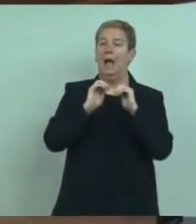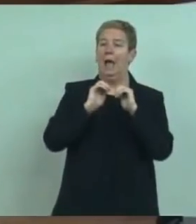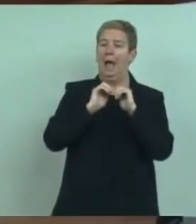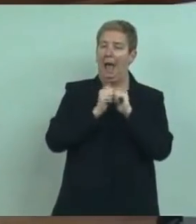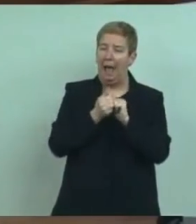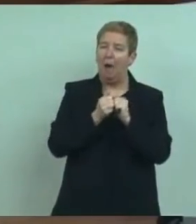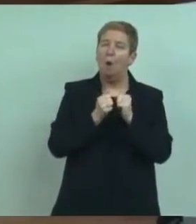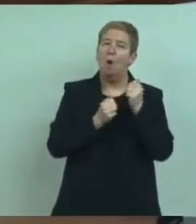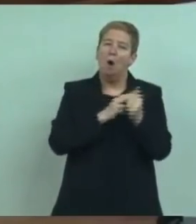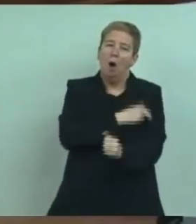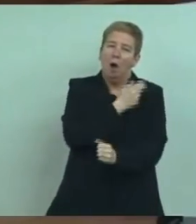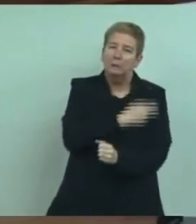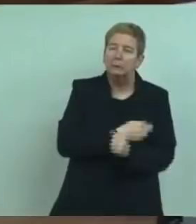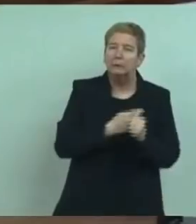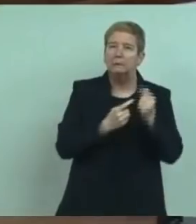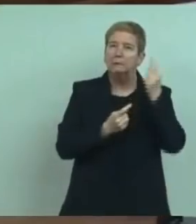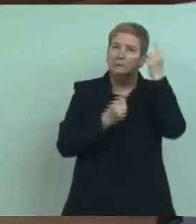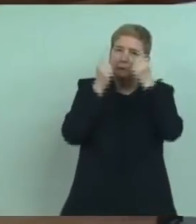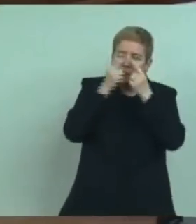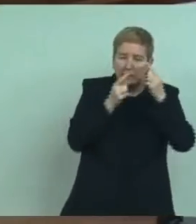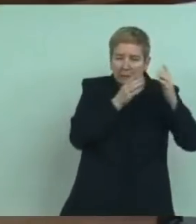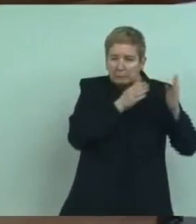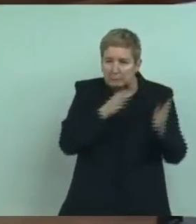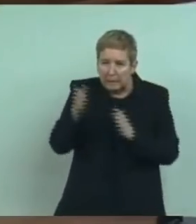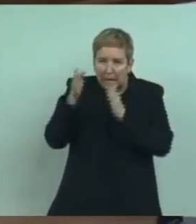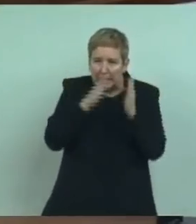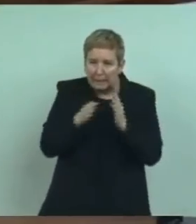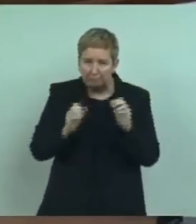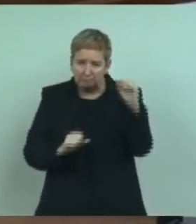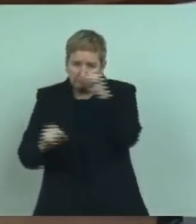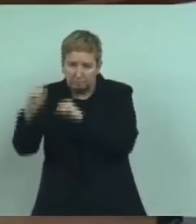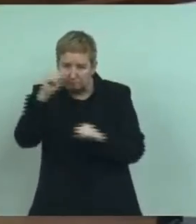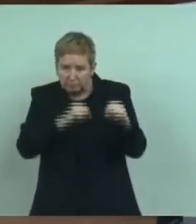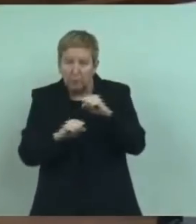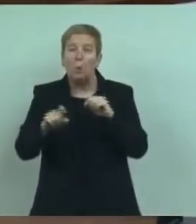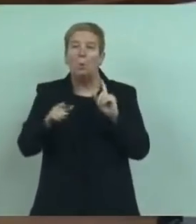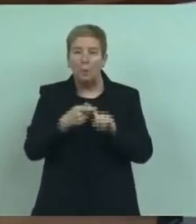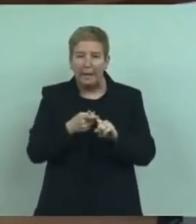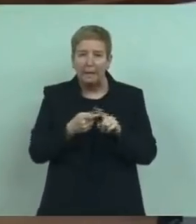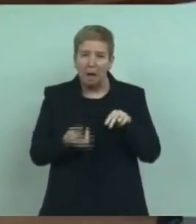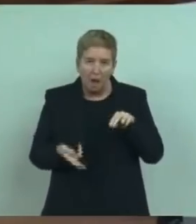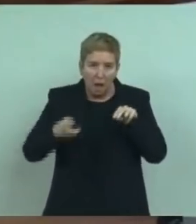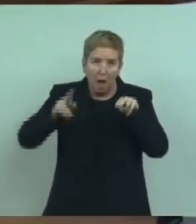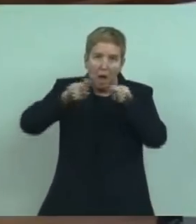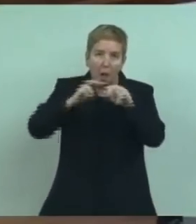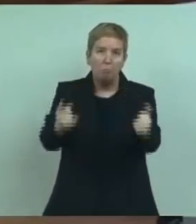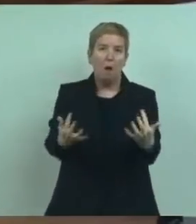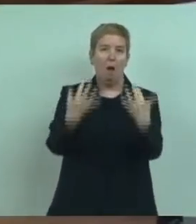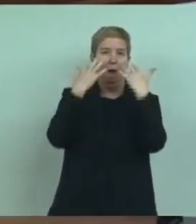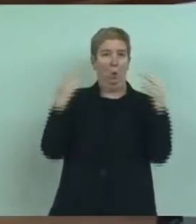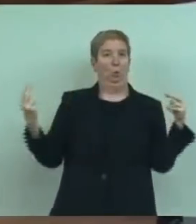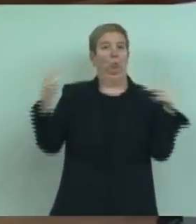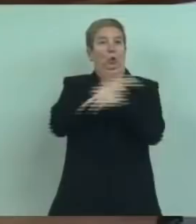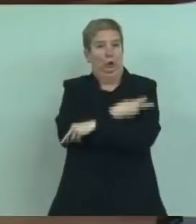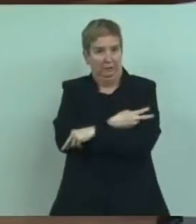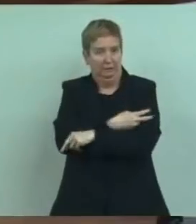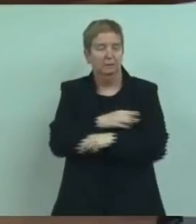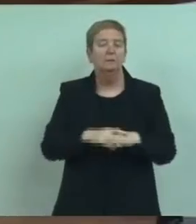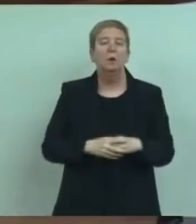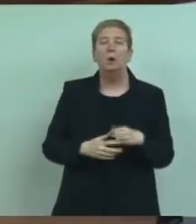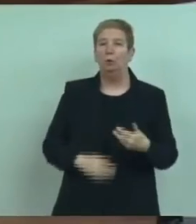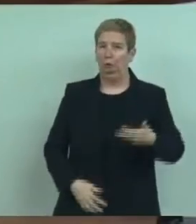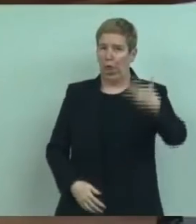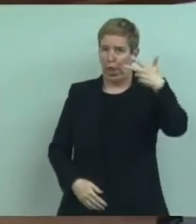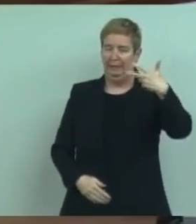thinking about what they're going to do when the surge of COVID patients comes to their door. And so there are three